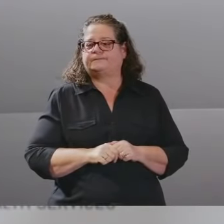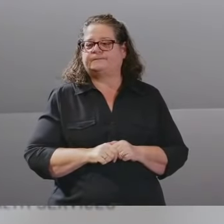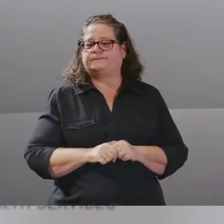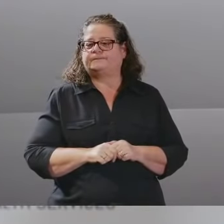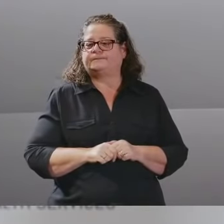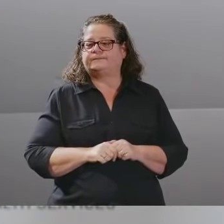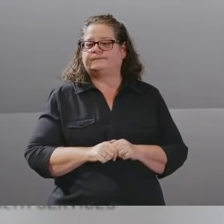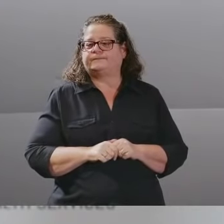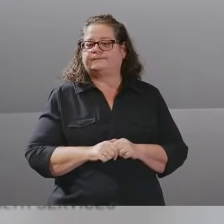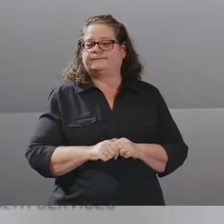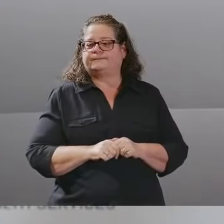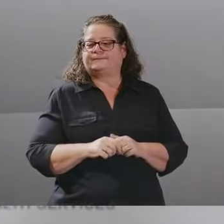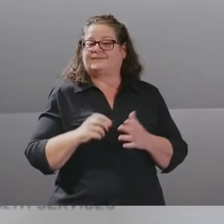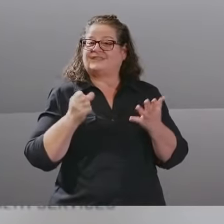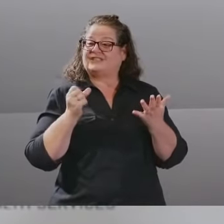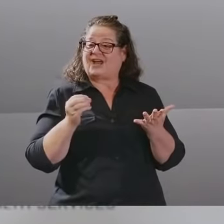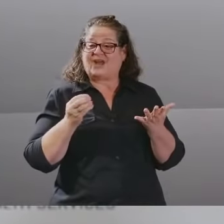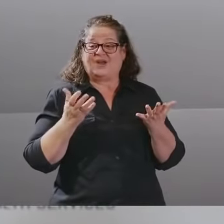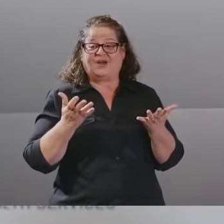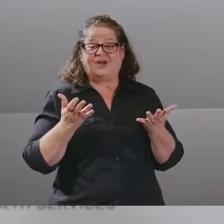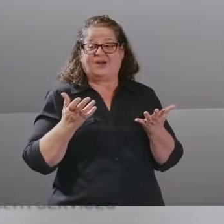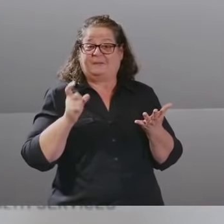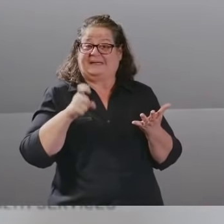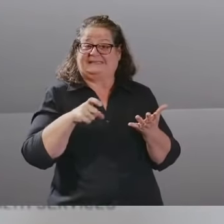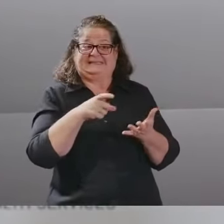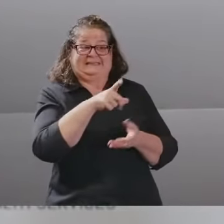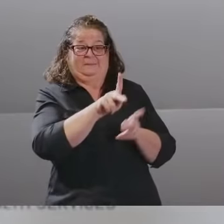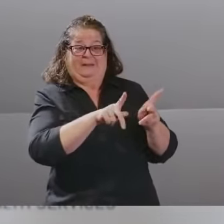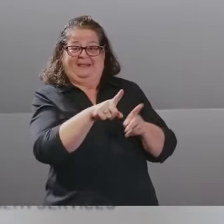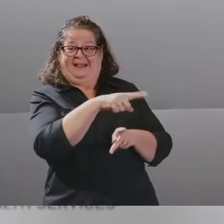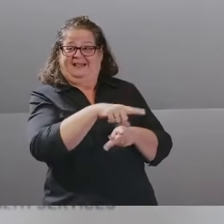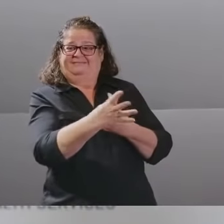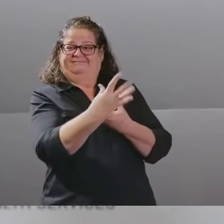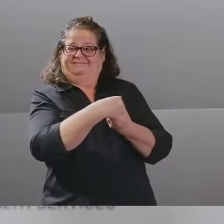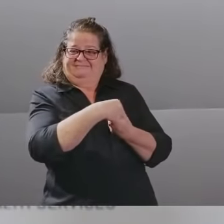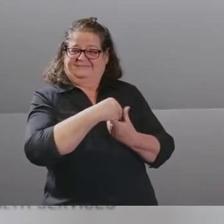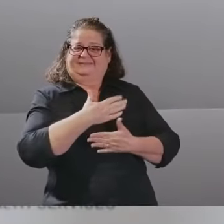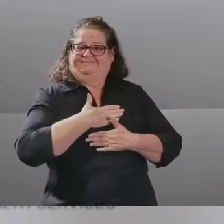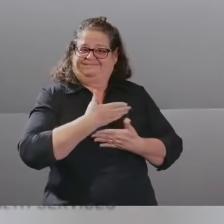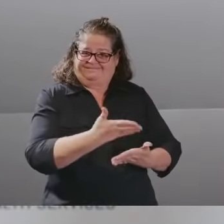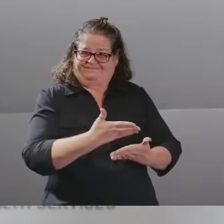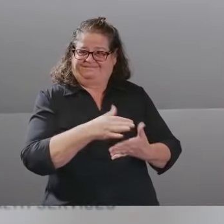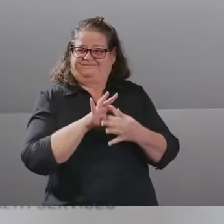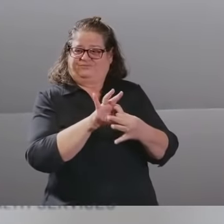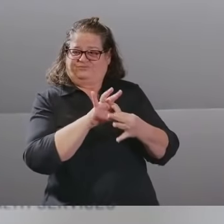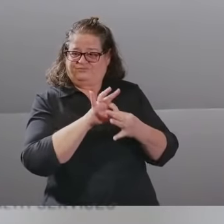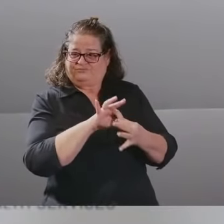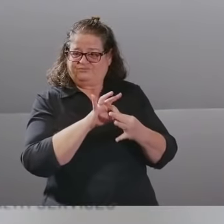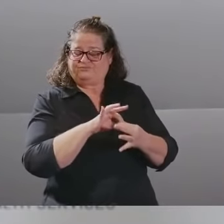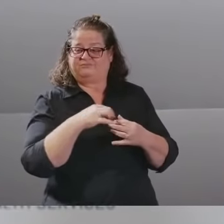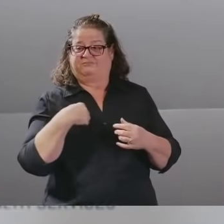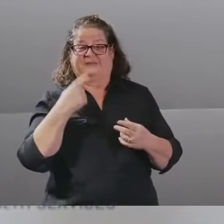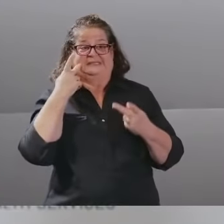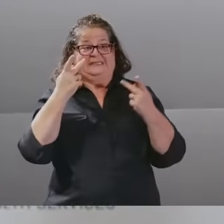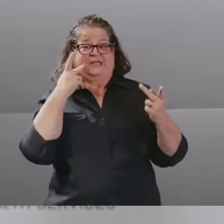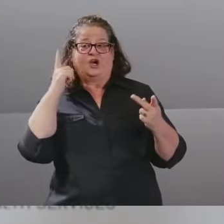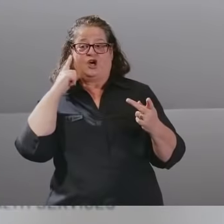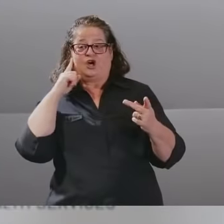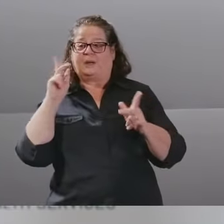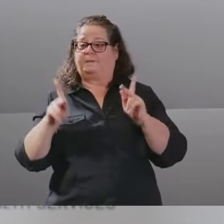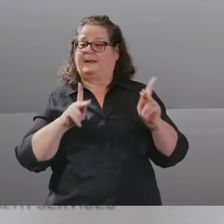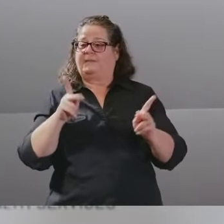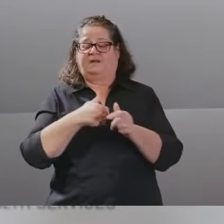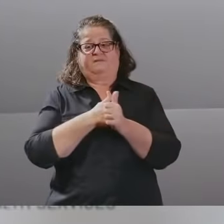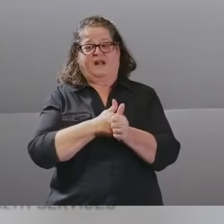participation and cooperation. And what I've seen and from what I've heard, we're having a lot of that in the state of Arizona. That's what I